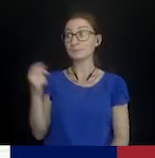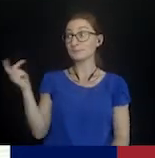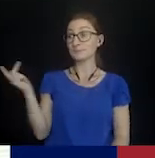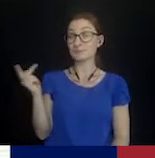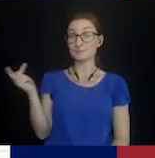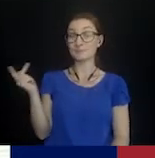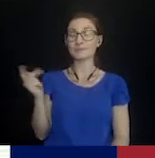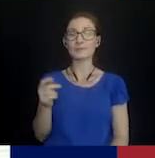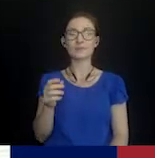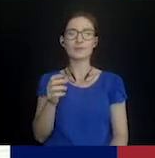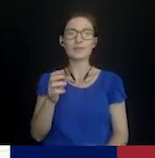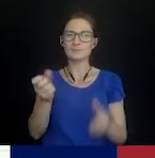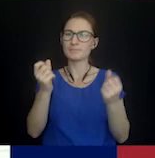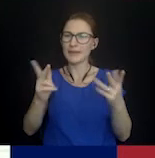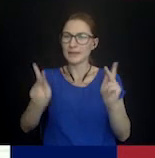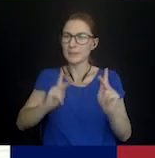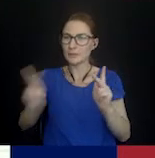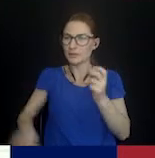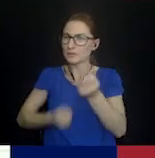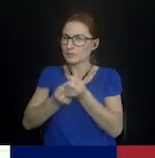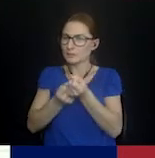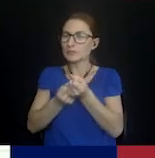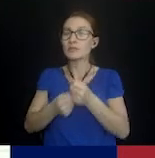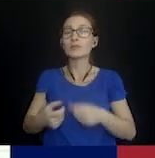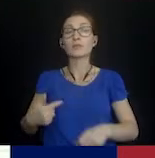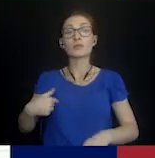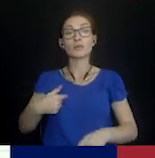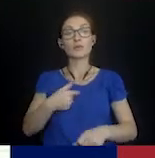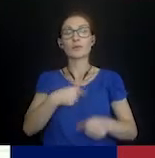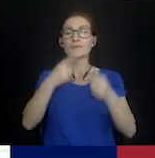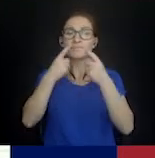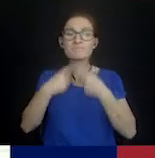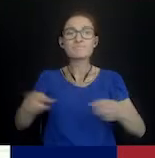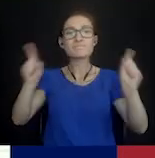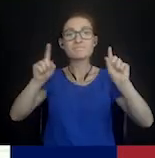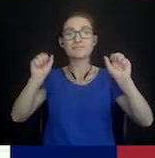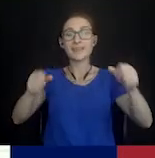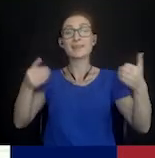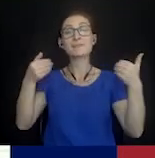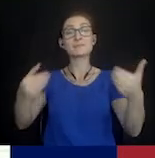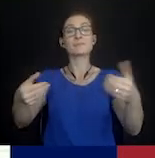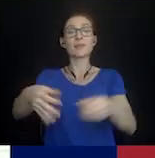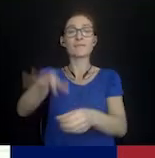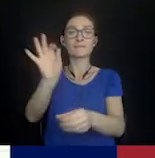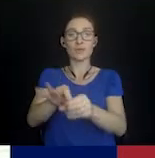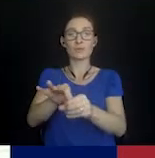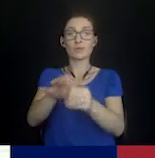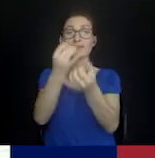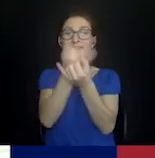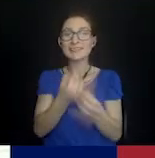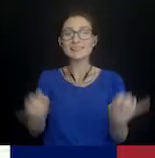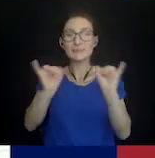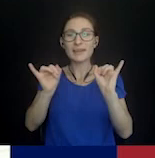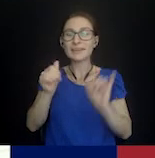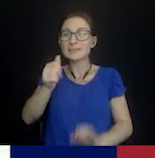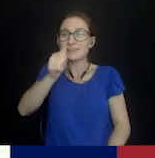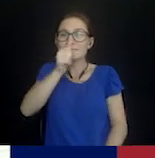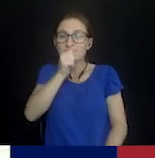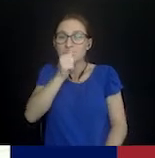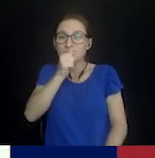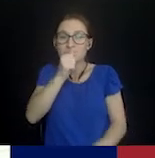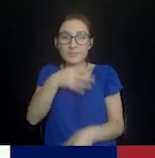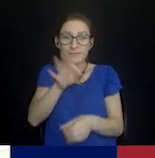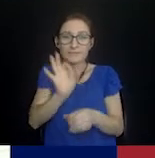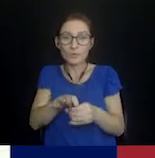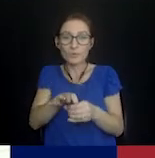Nancy and I and a number of other people were able to finally be able to cast independent, secret